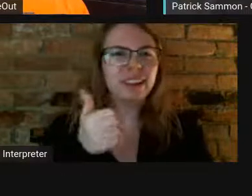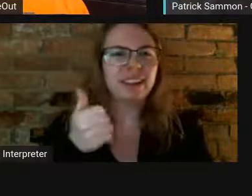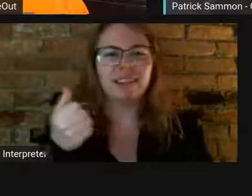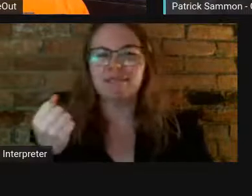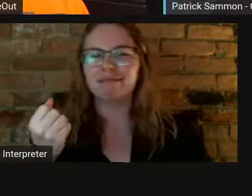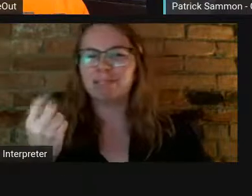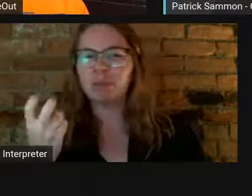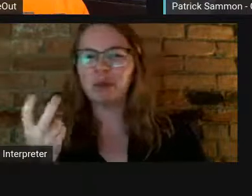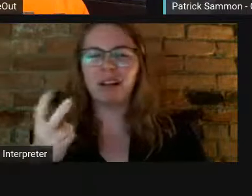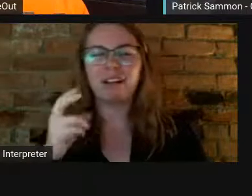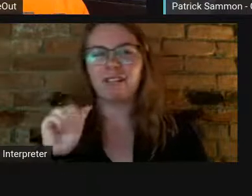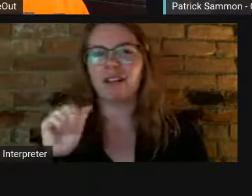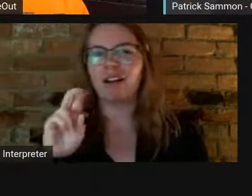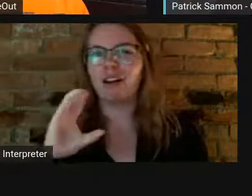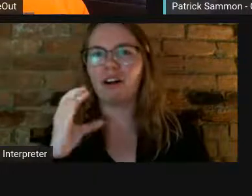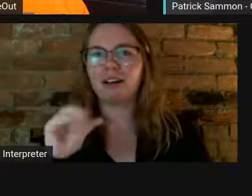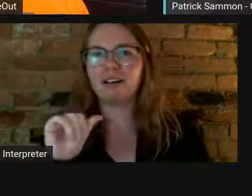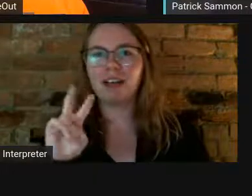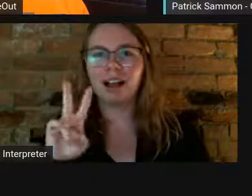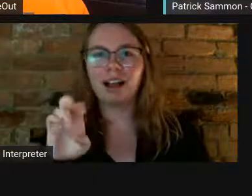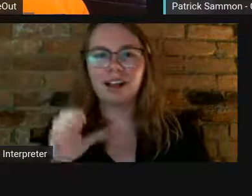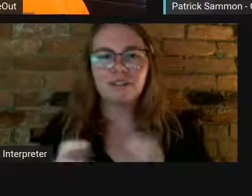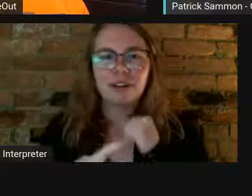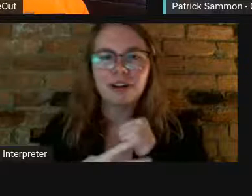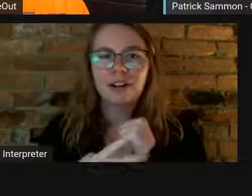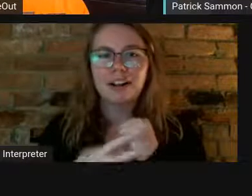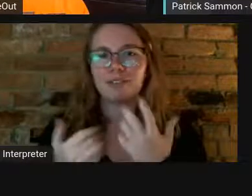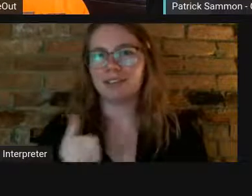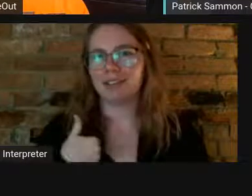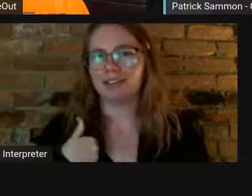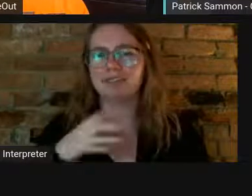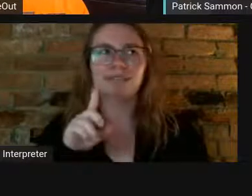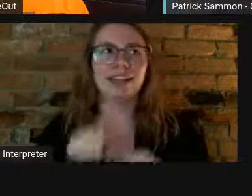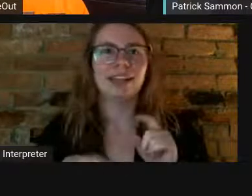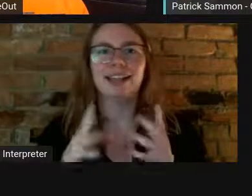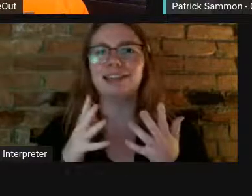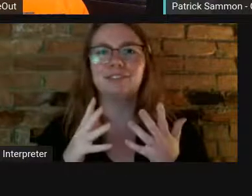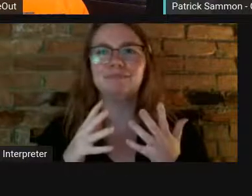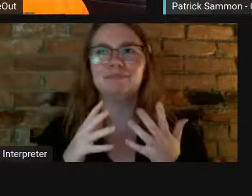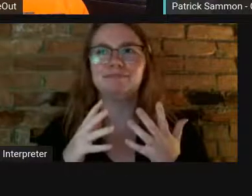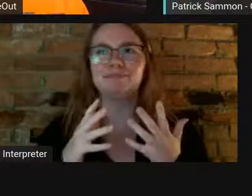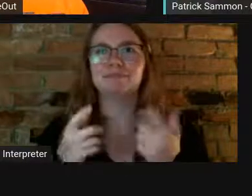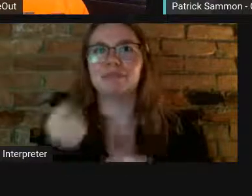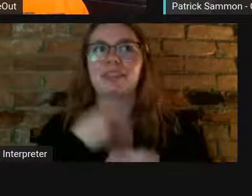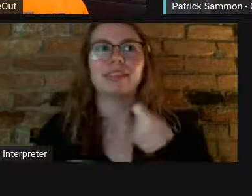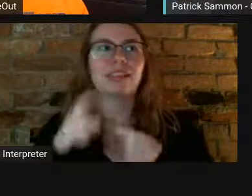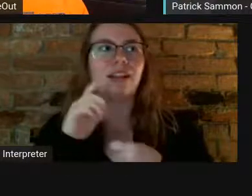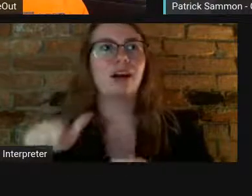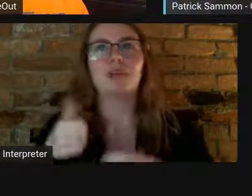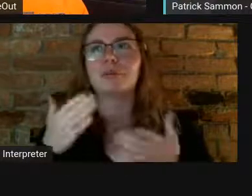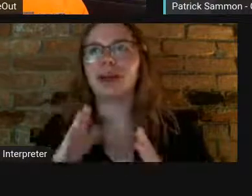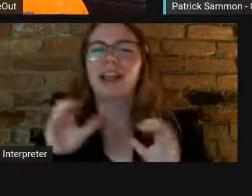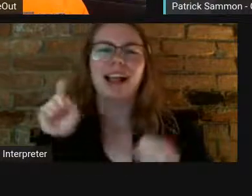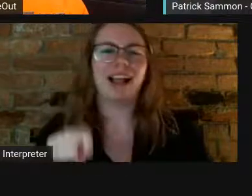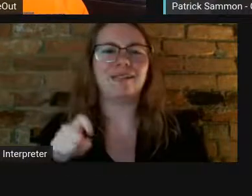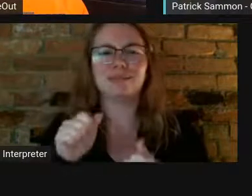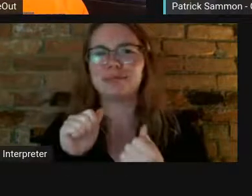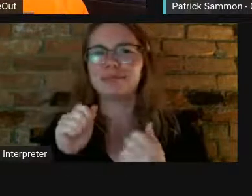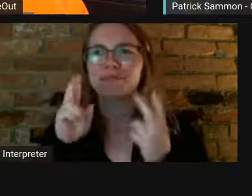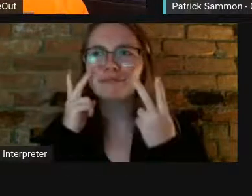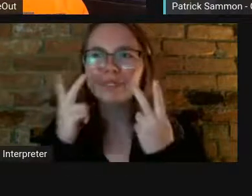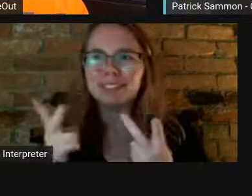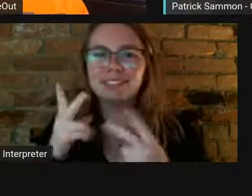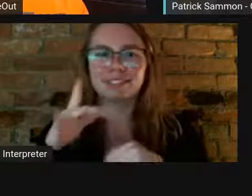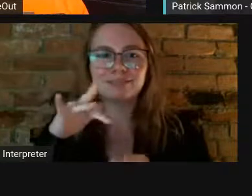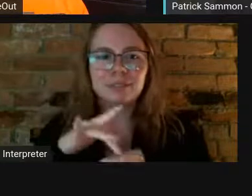And nothing can replace that, those in-person visits. But then you sort of let the discoveries along the way determine the course of how